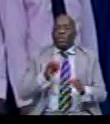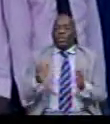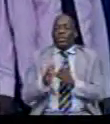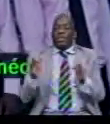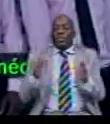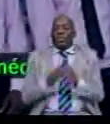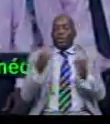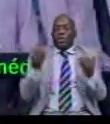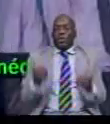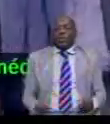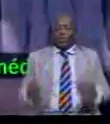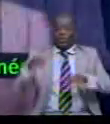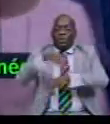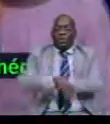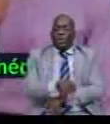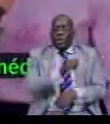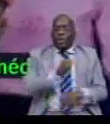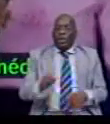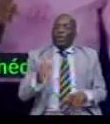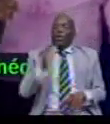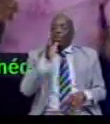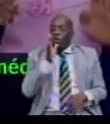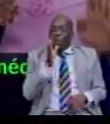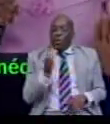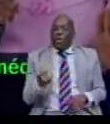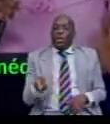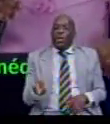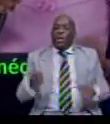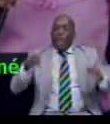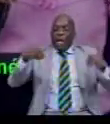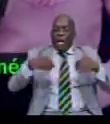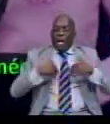tonight. A woman tried many